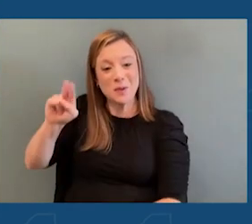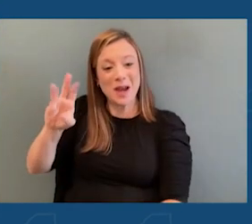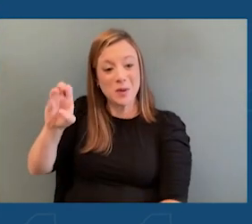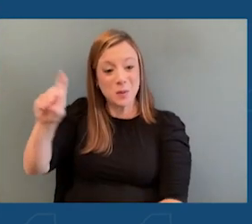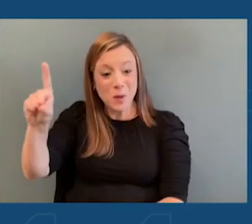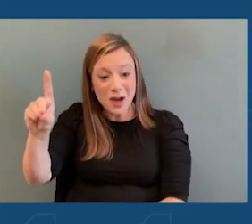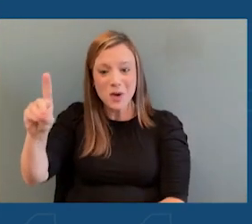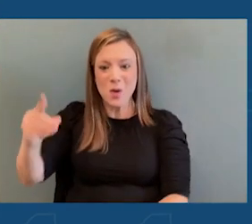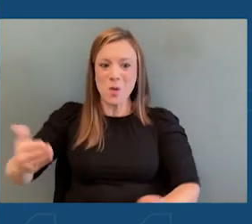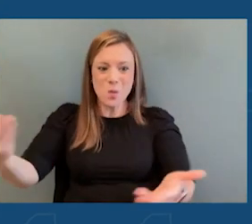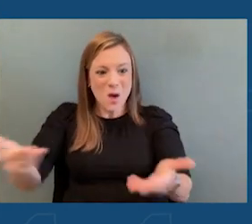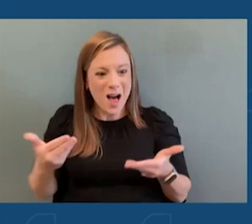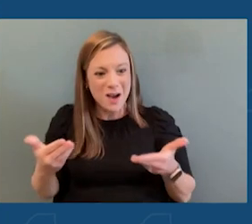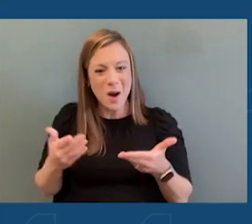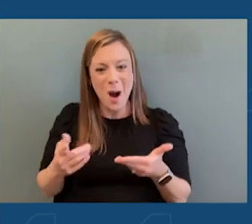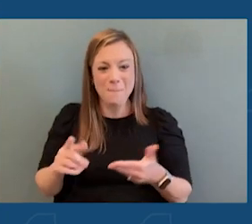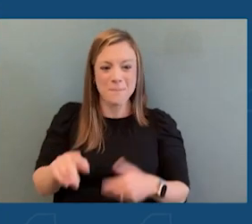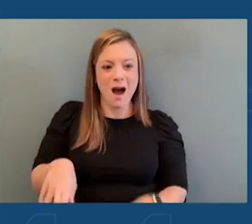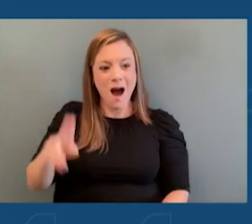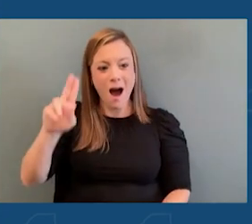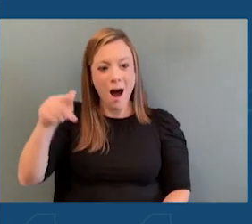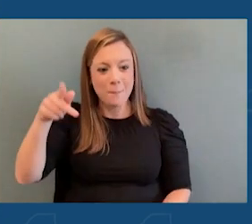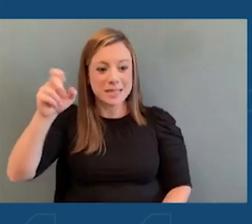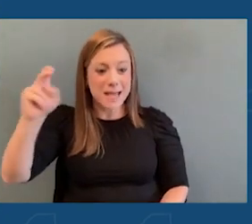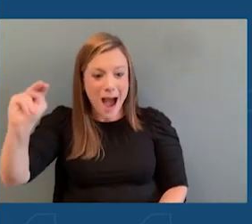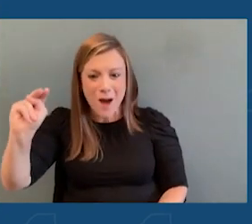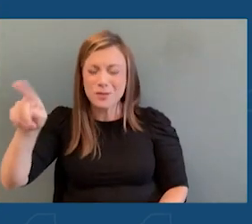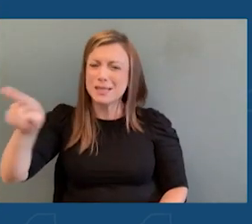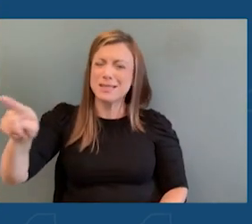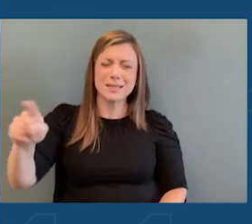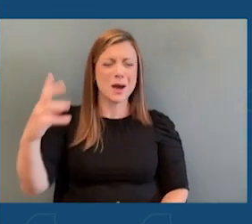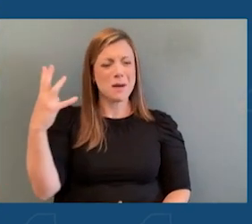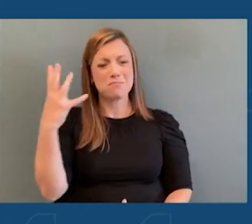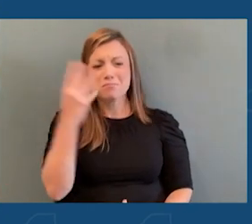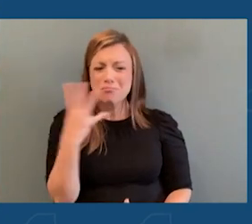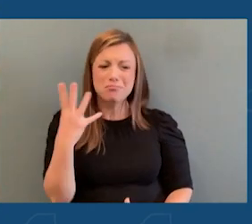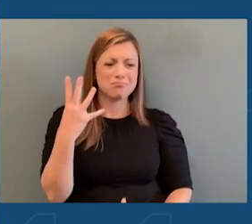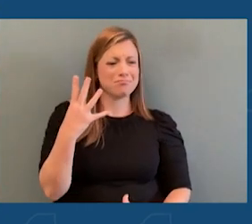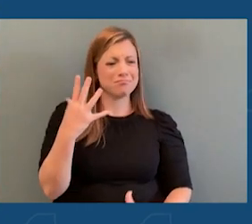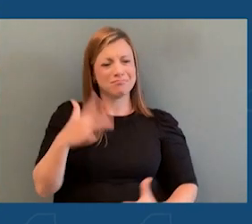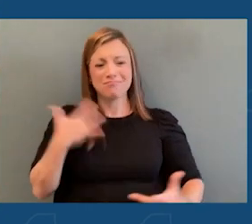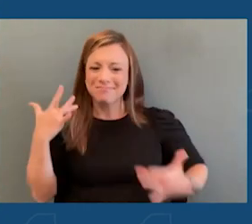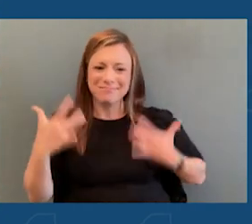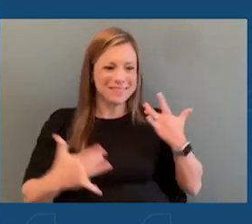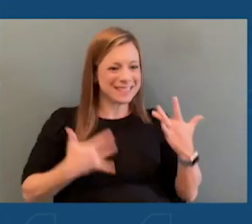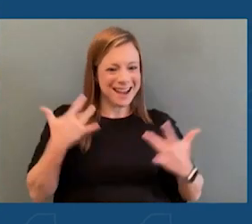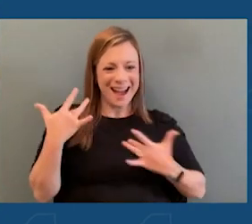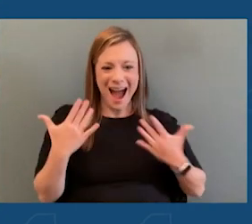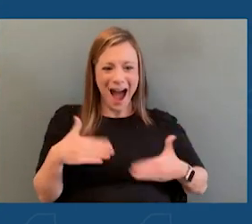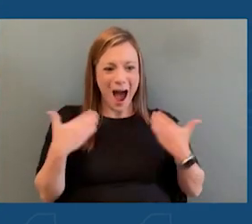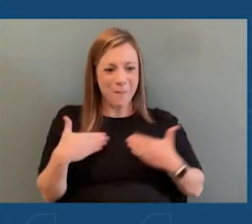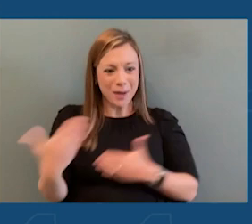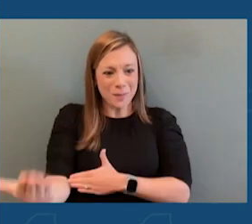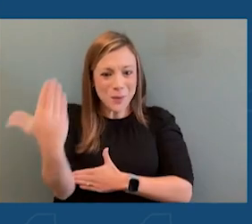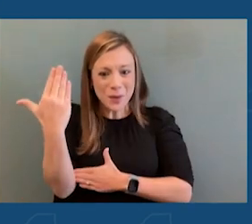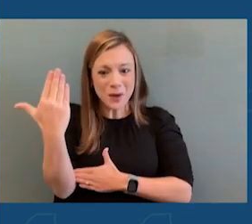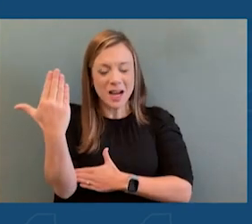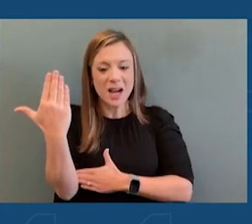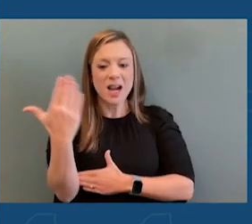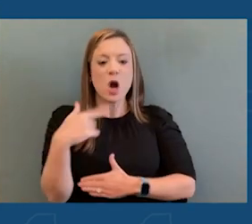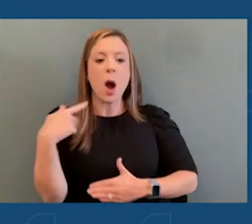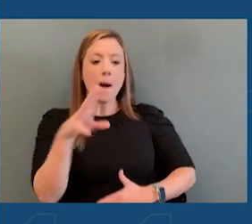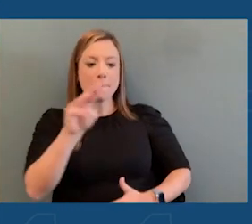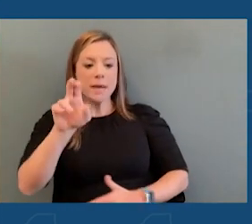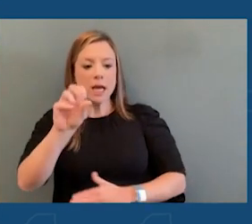uptown. This is a glorious, exciting, happy morning. The borough president was right. Mino, we have to bottle that energy